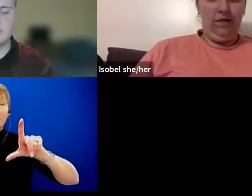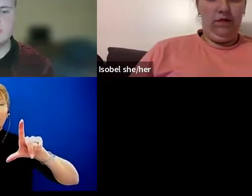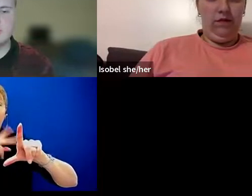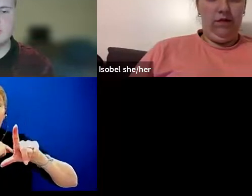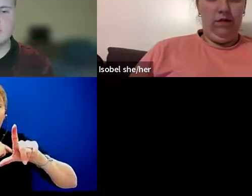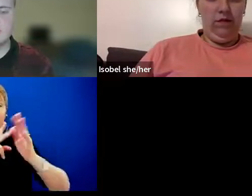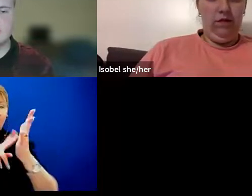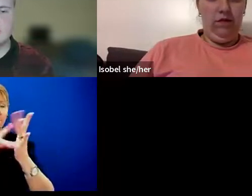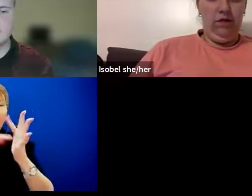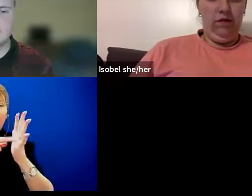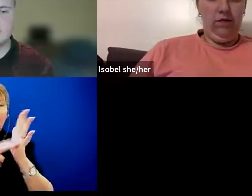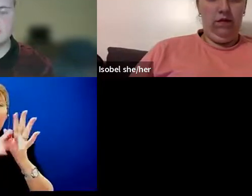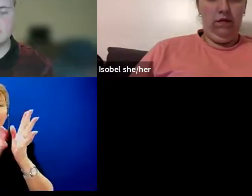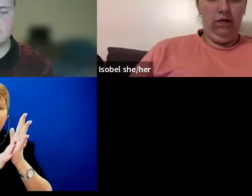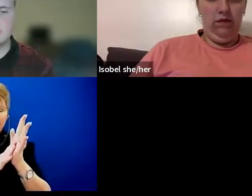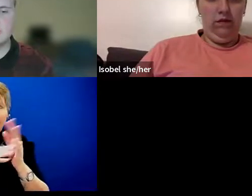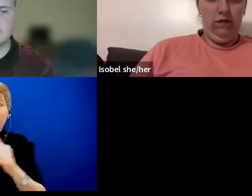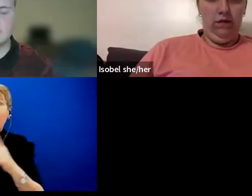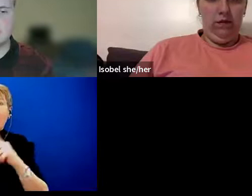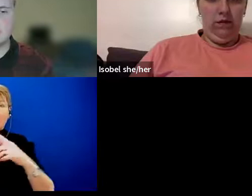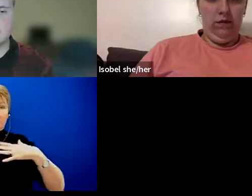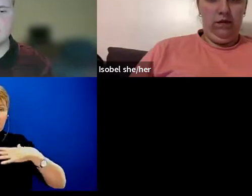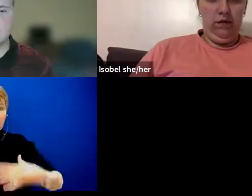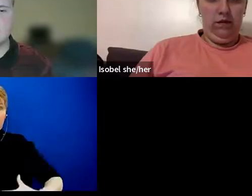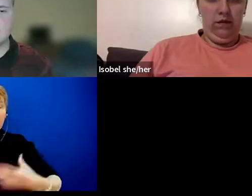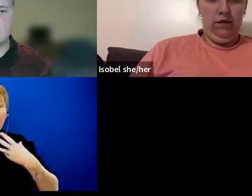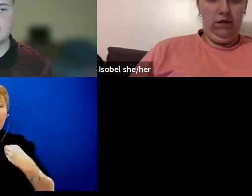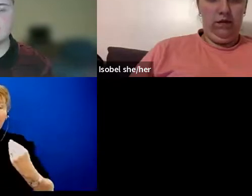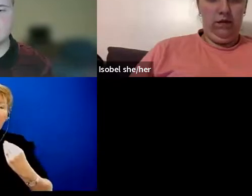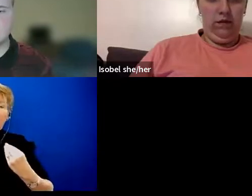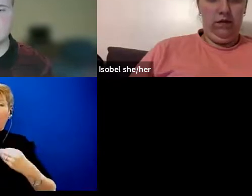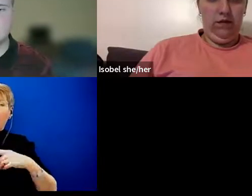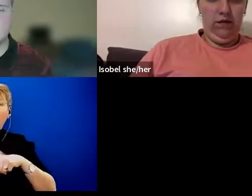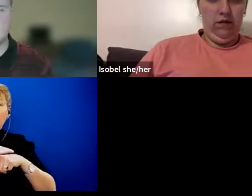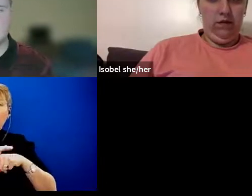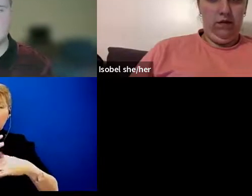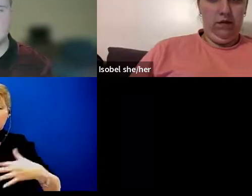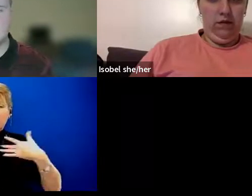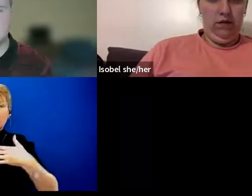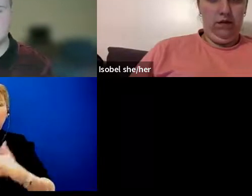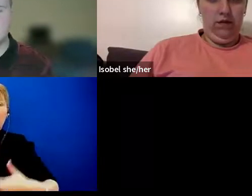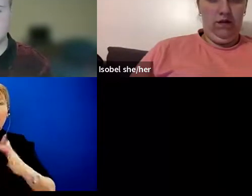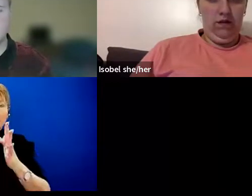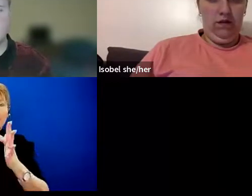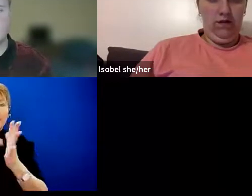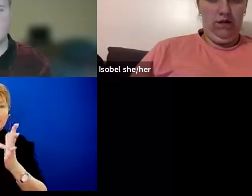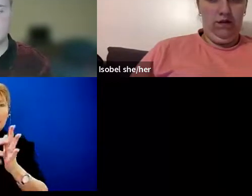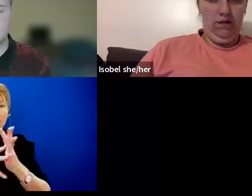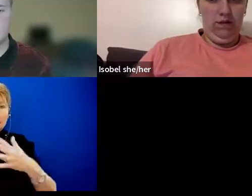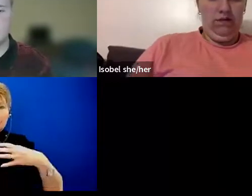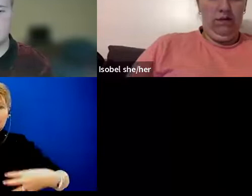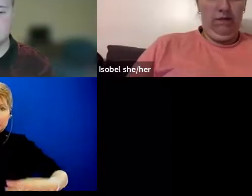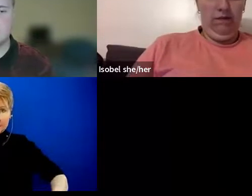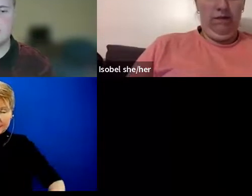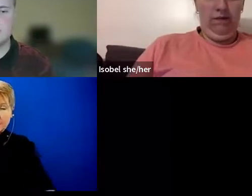top that is a pastel coloured top with lots of patterns. My first, my